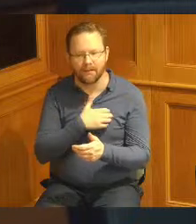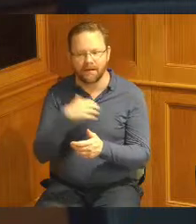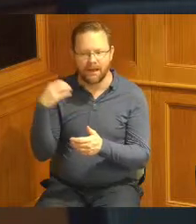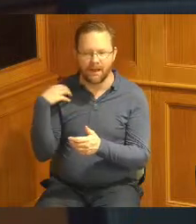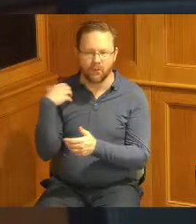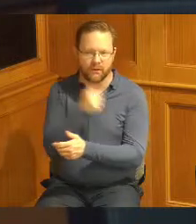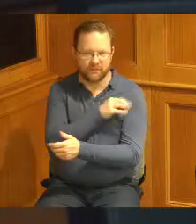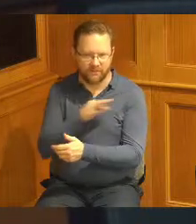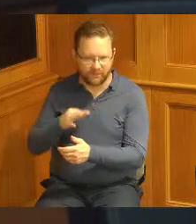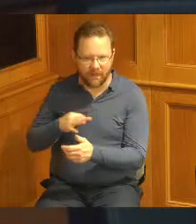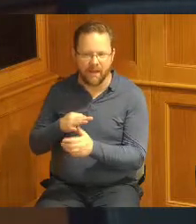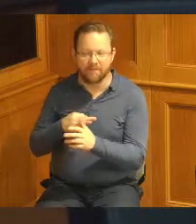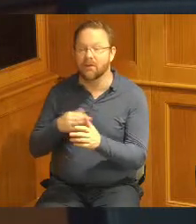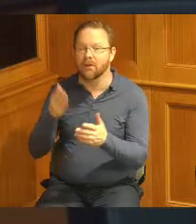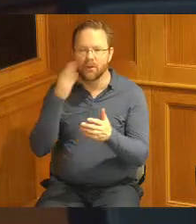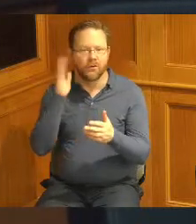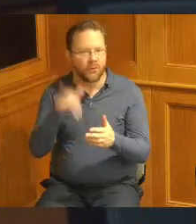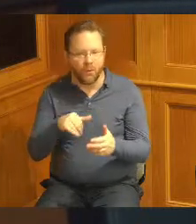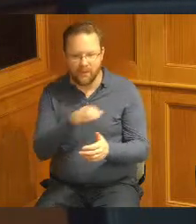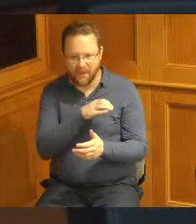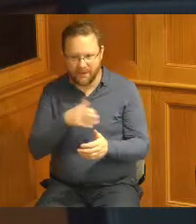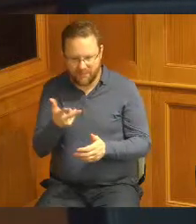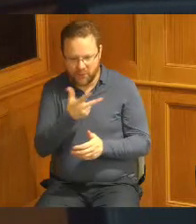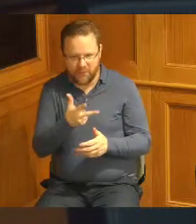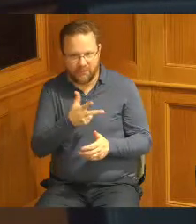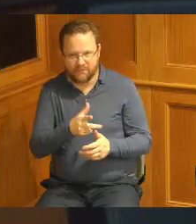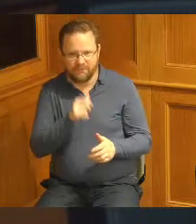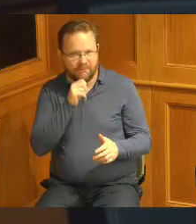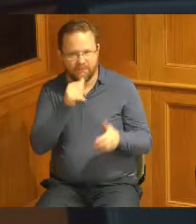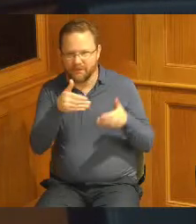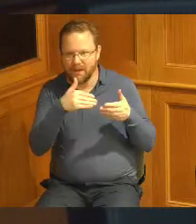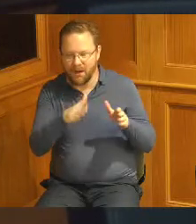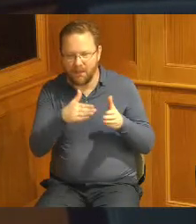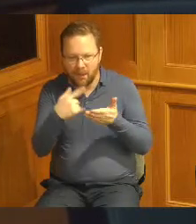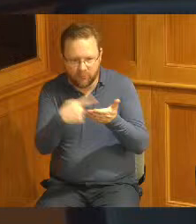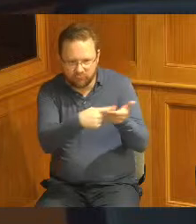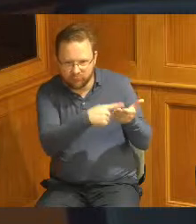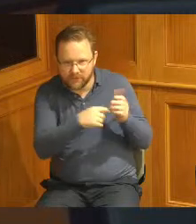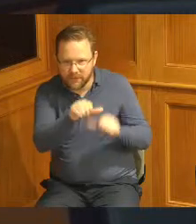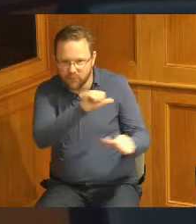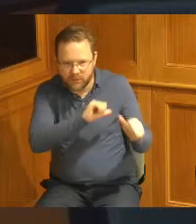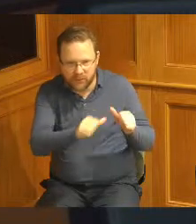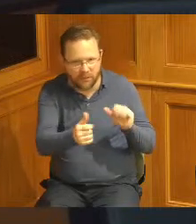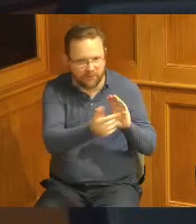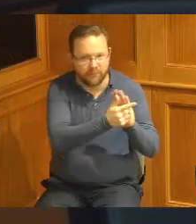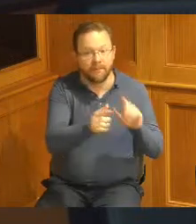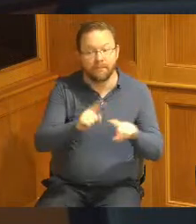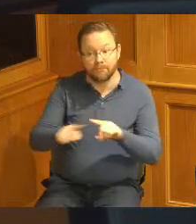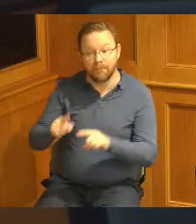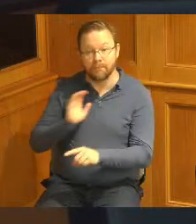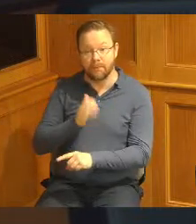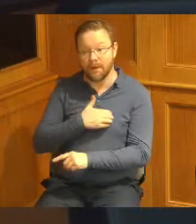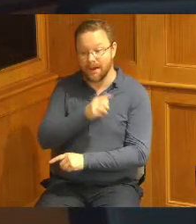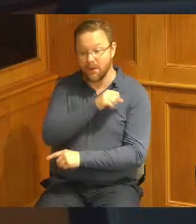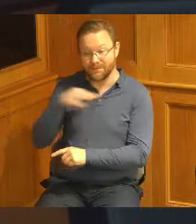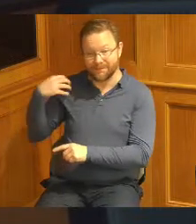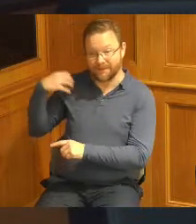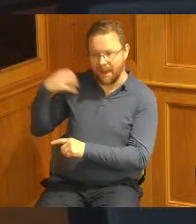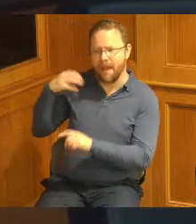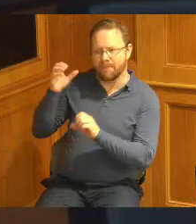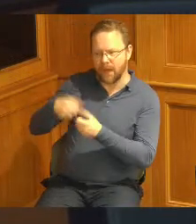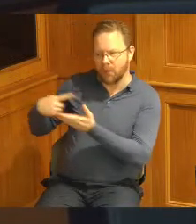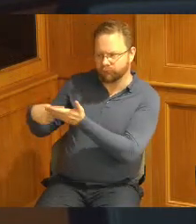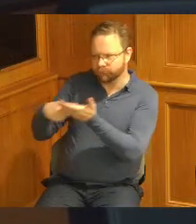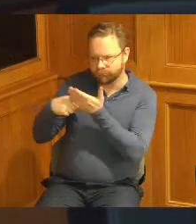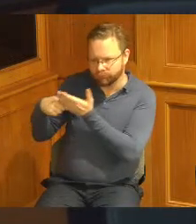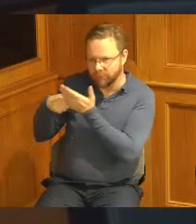As everybody knows, we can't talk to one another about these things, but our chiefs of staff can talk to one another and let each office know